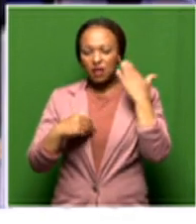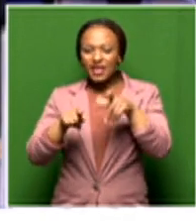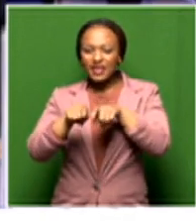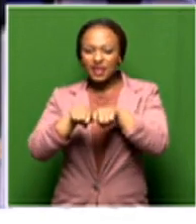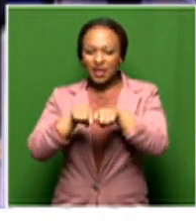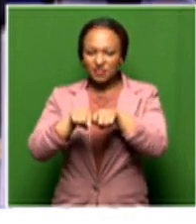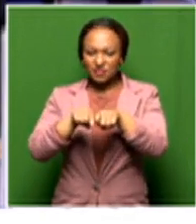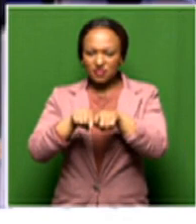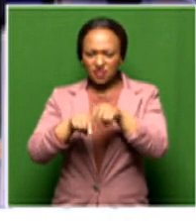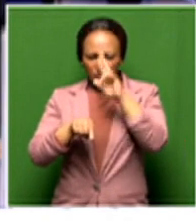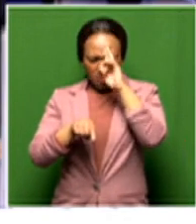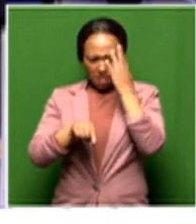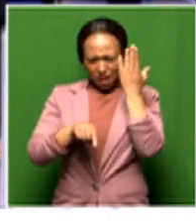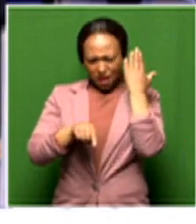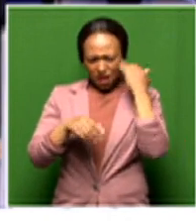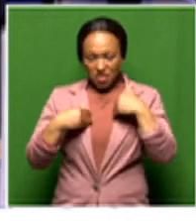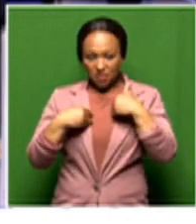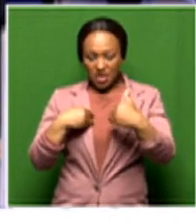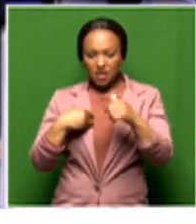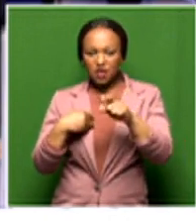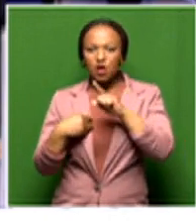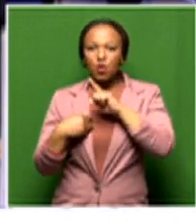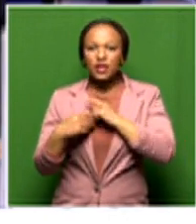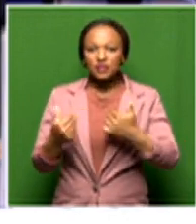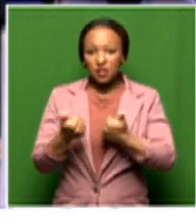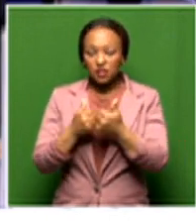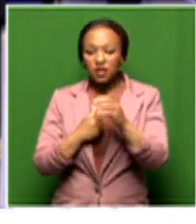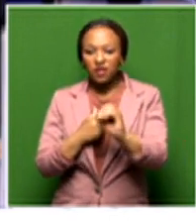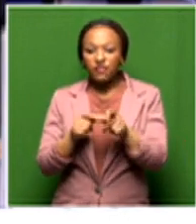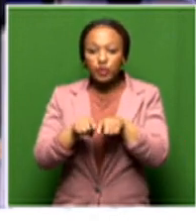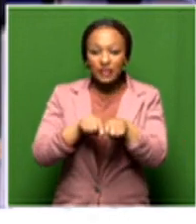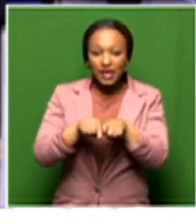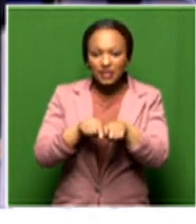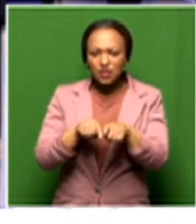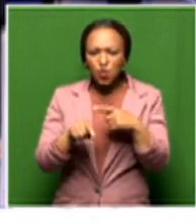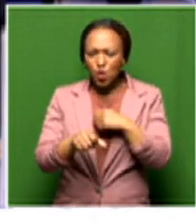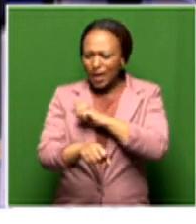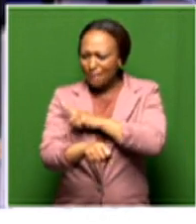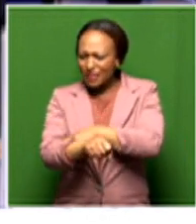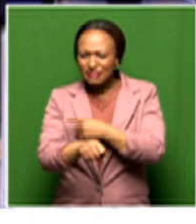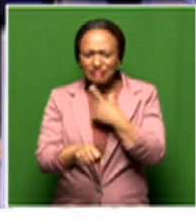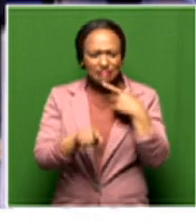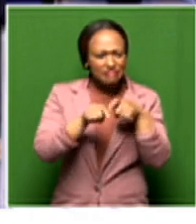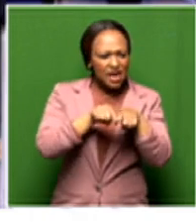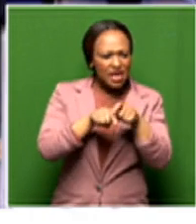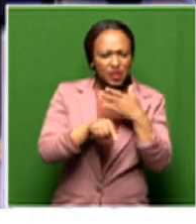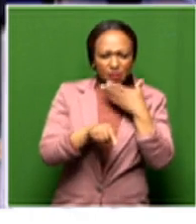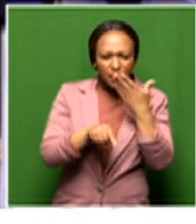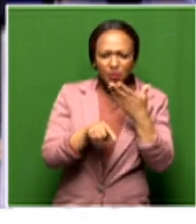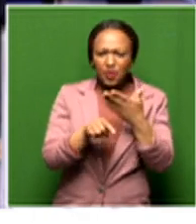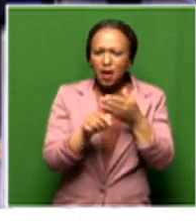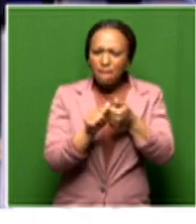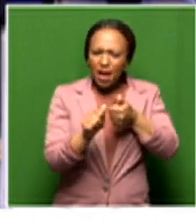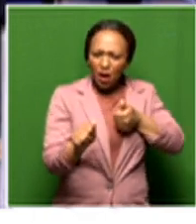testing. You will recall that we had challenges with testing capacity, we had backlogs,